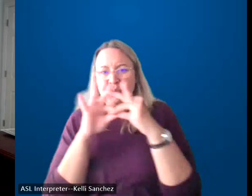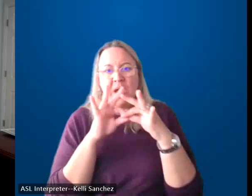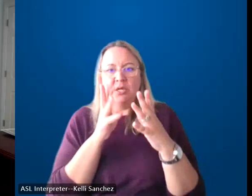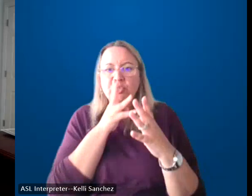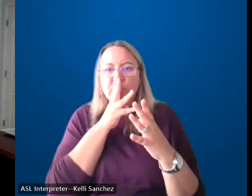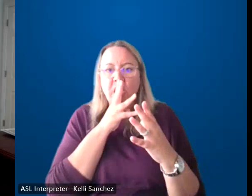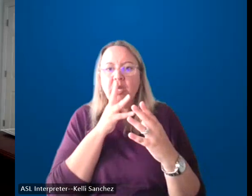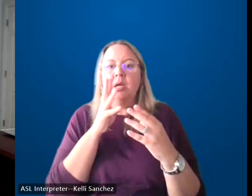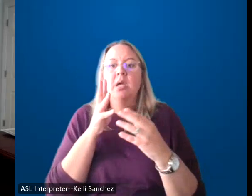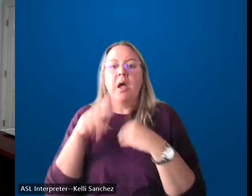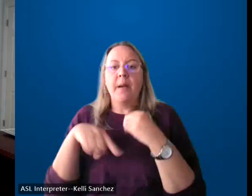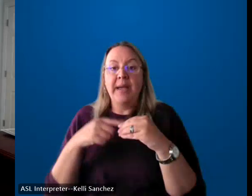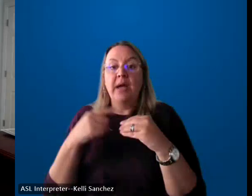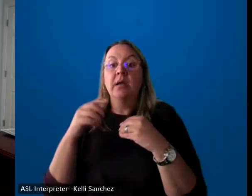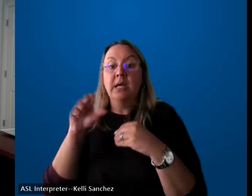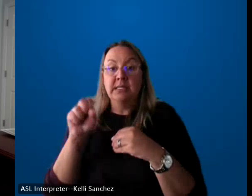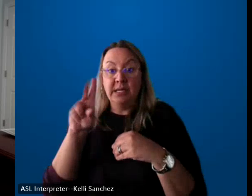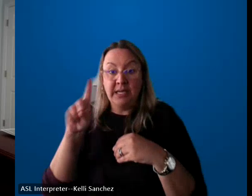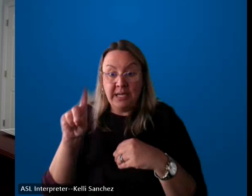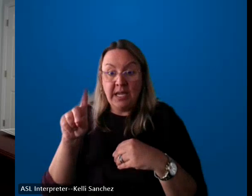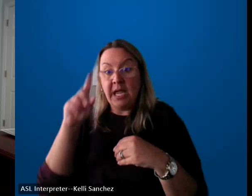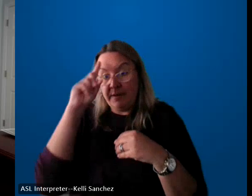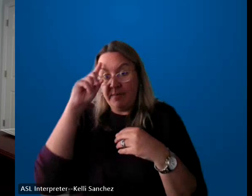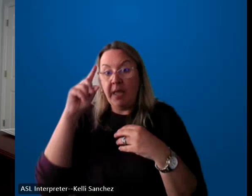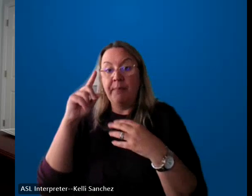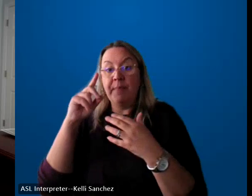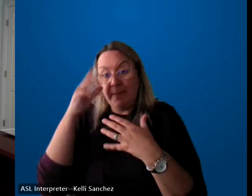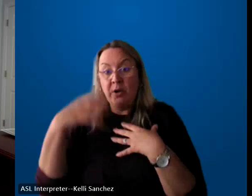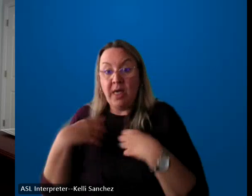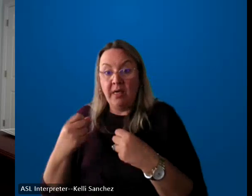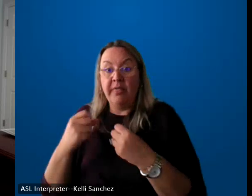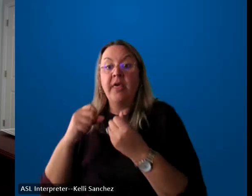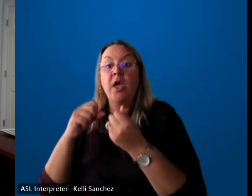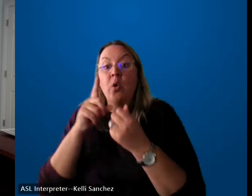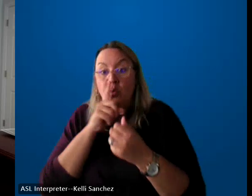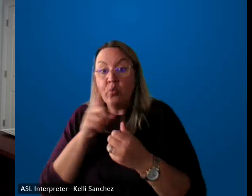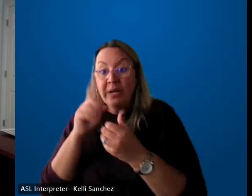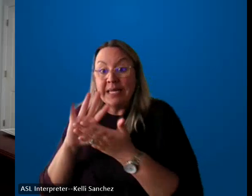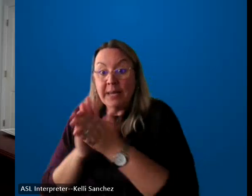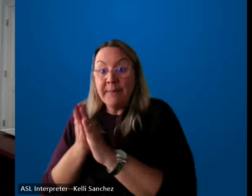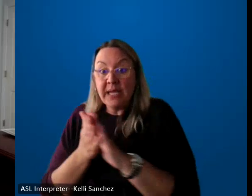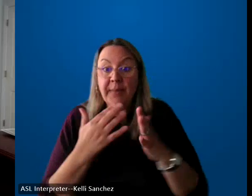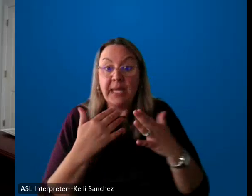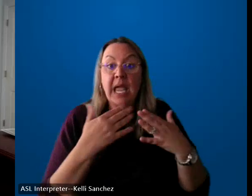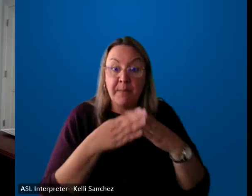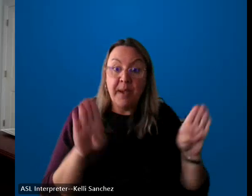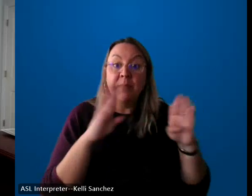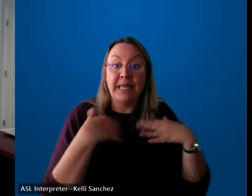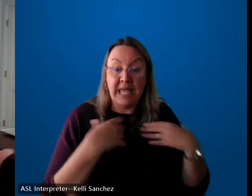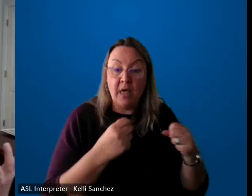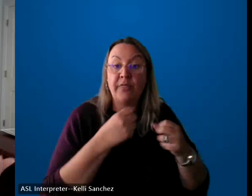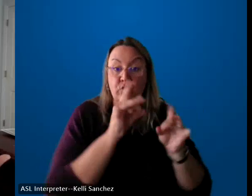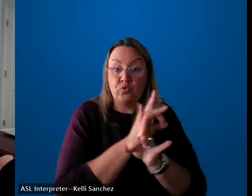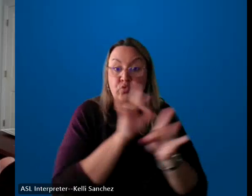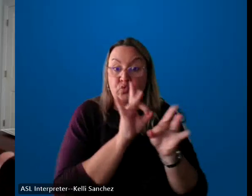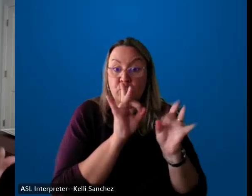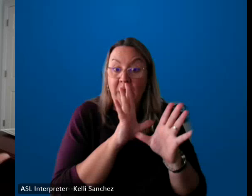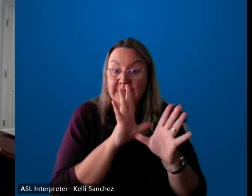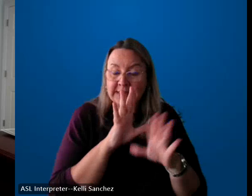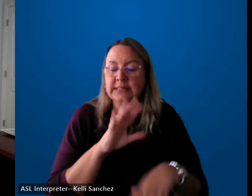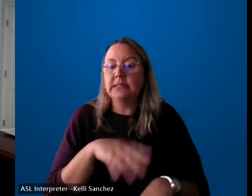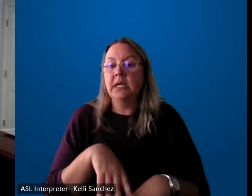a public health crisis and a public health challenge, that is an illness that can be treated with all of these